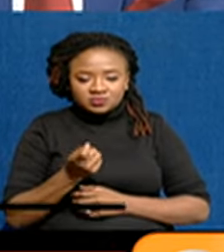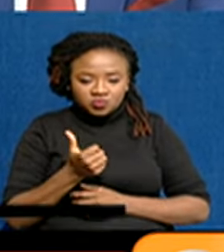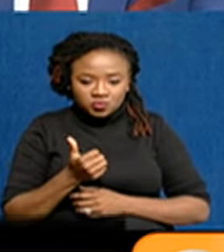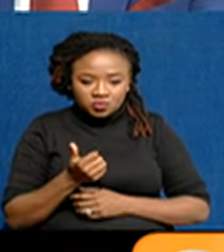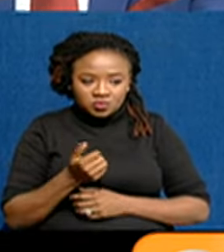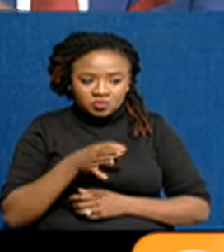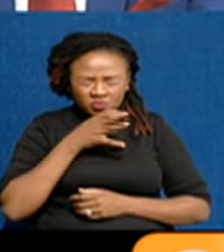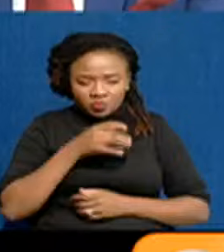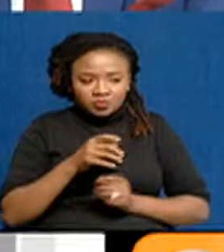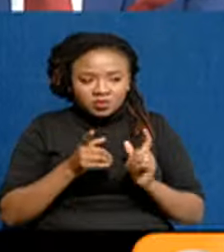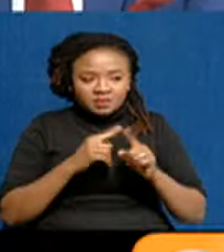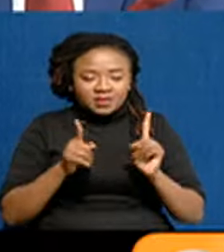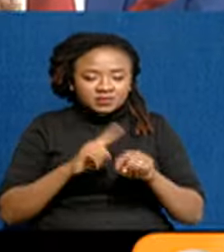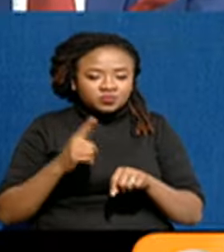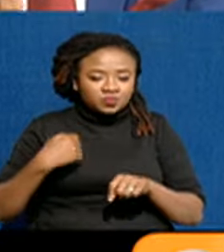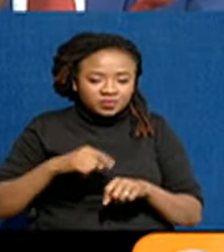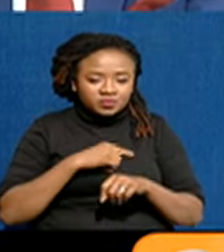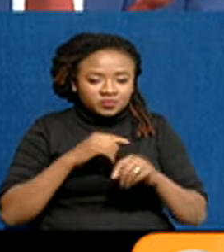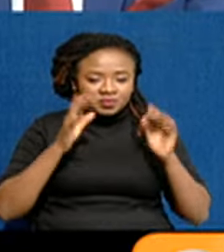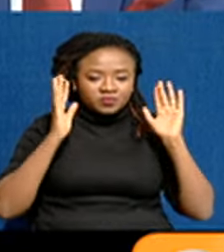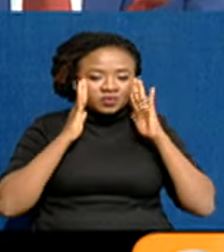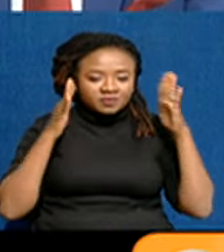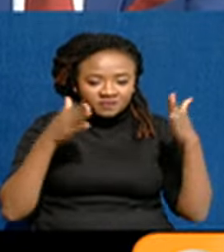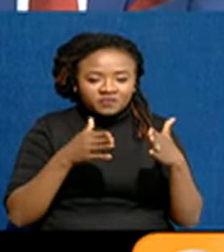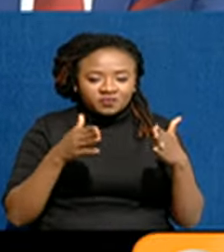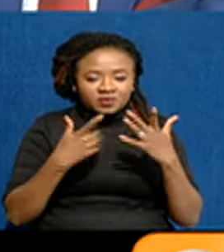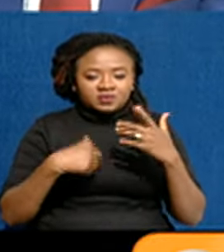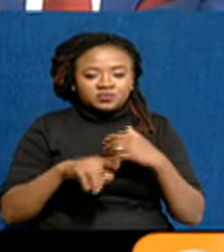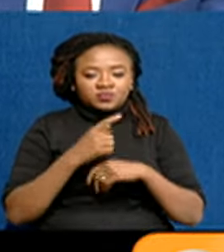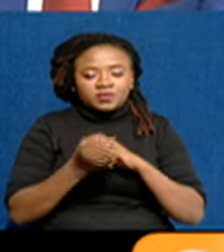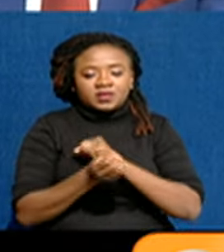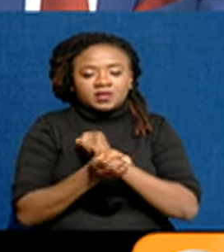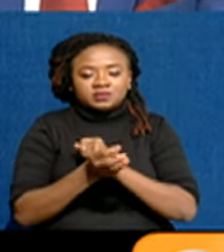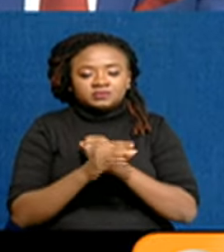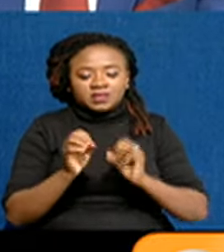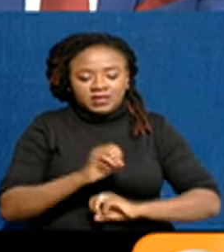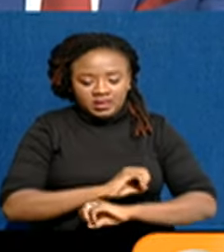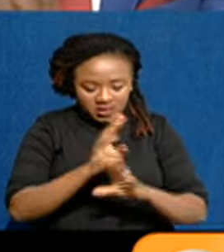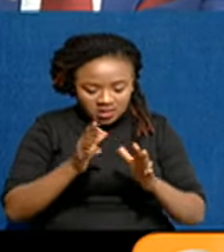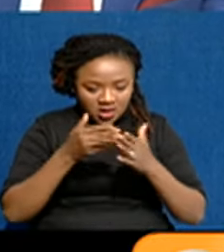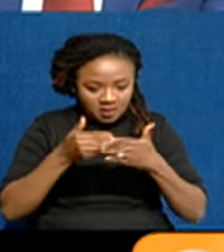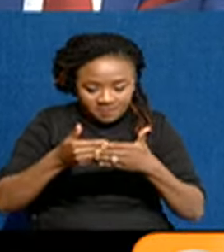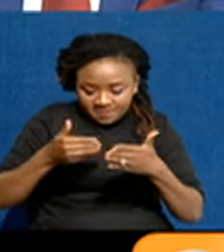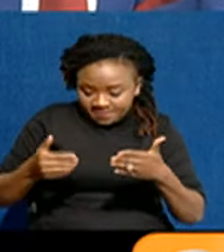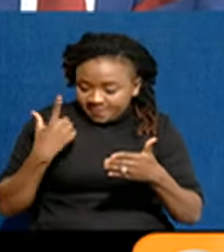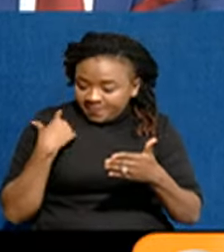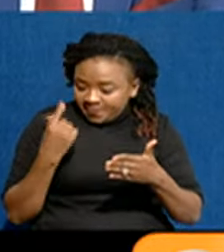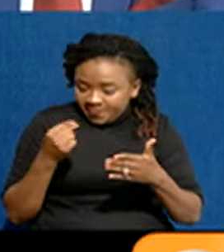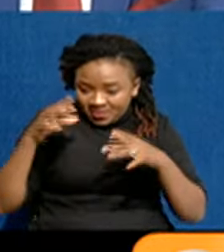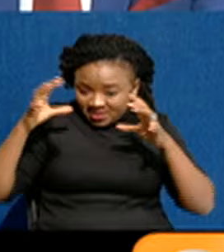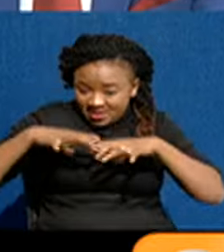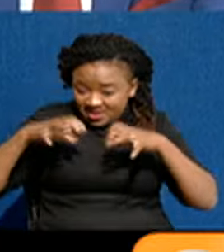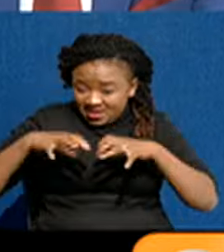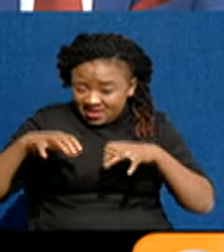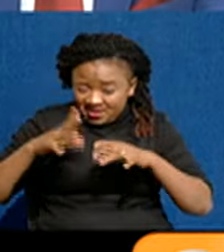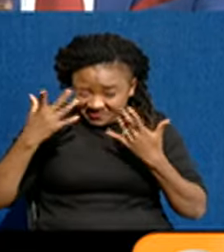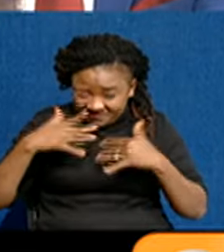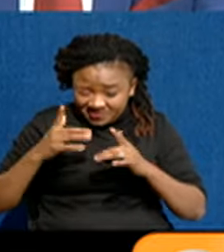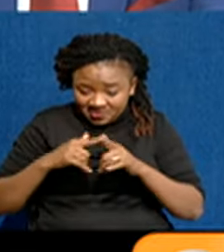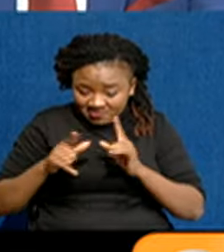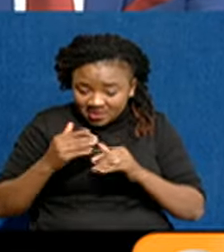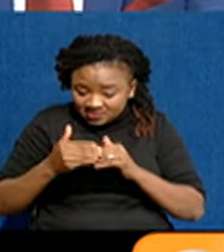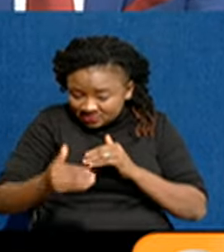So when we are giving forecast, we had this one clearly spelled out that we are coming from a wet season and we are going to another wet season. So